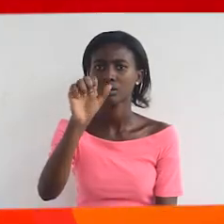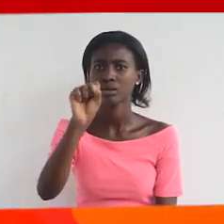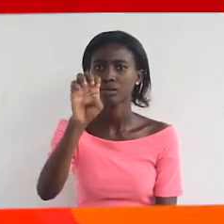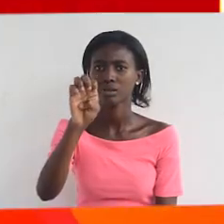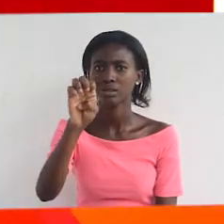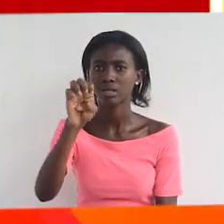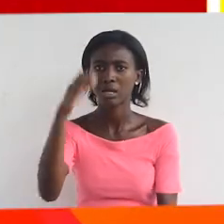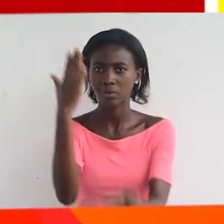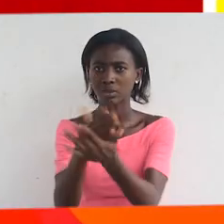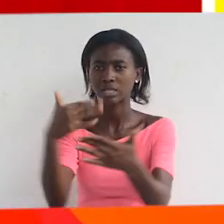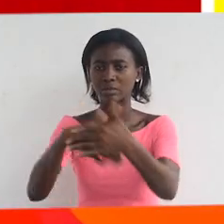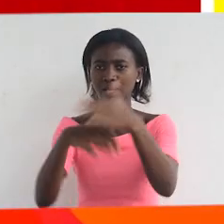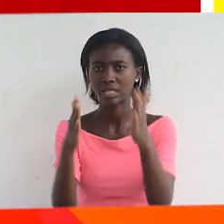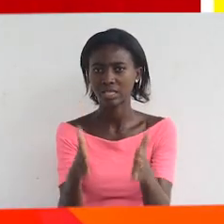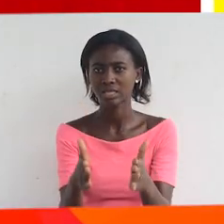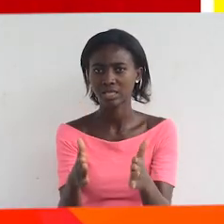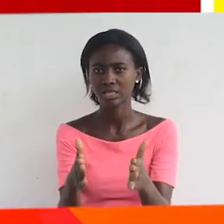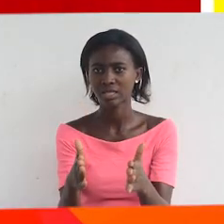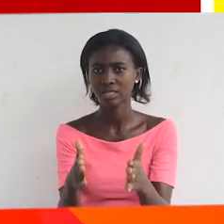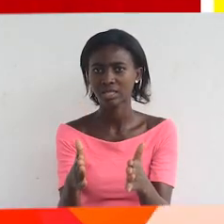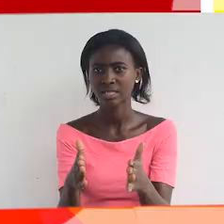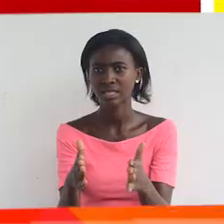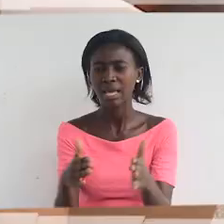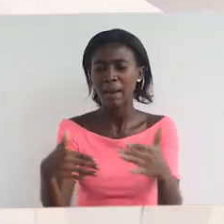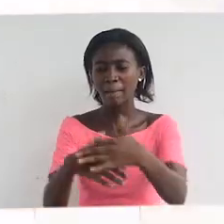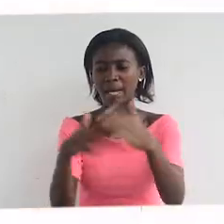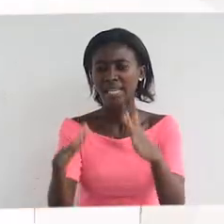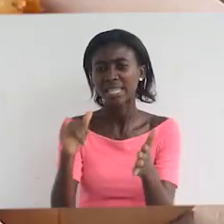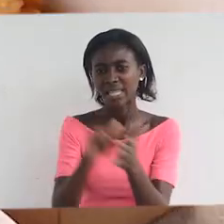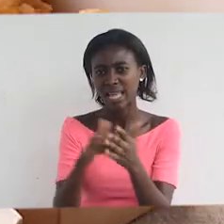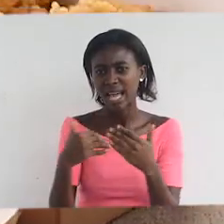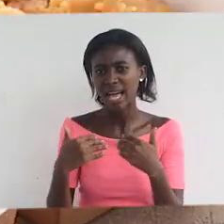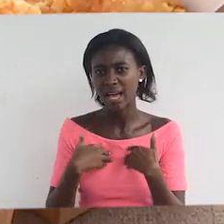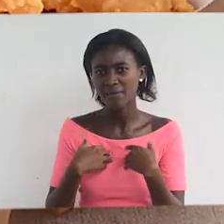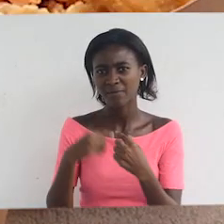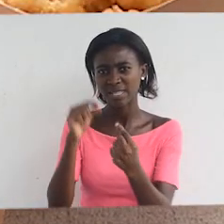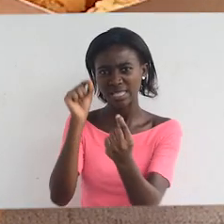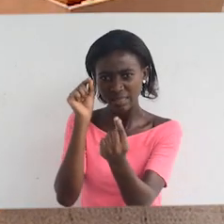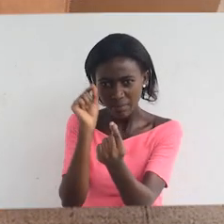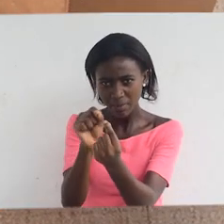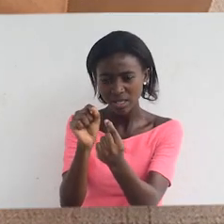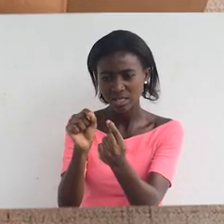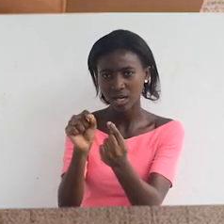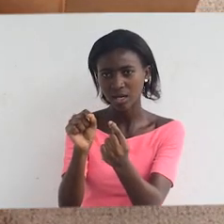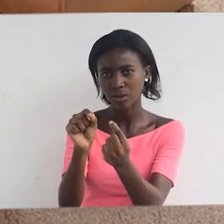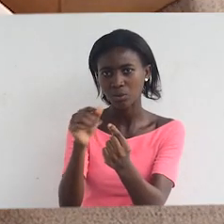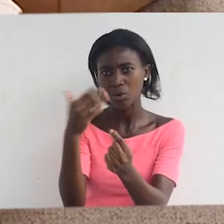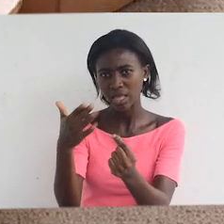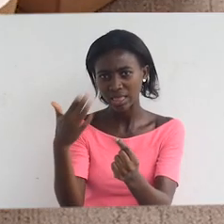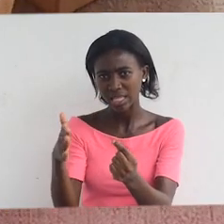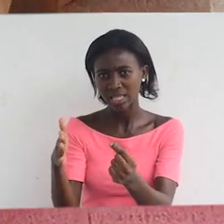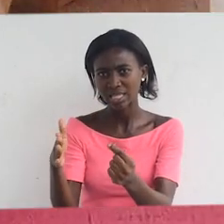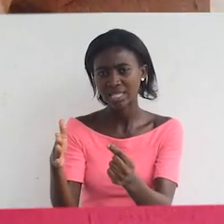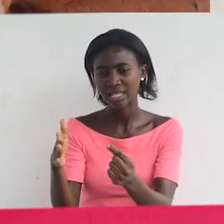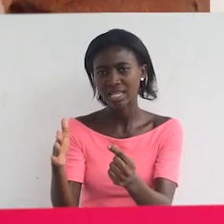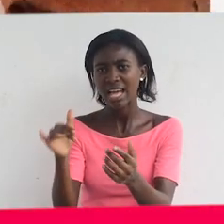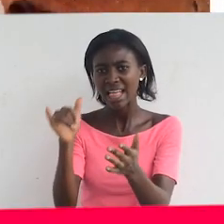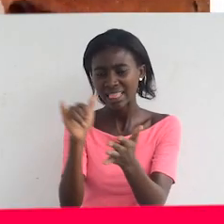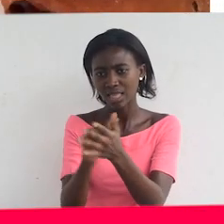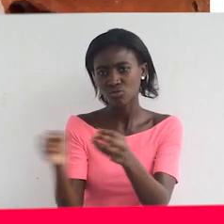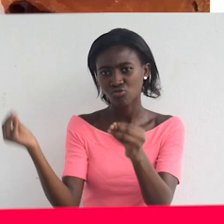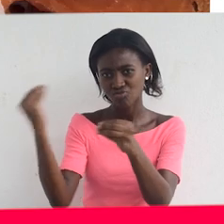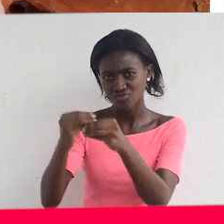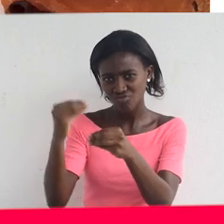Grease-resistant packaging. This refers to packaging that has a special coating of finish applied to it to repel